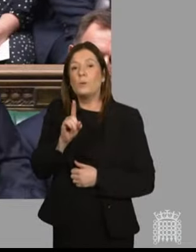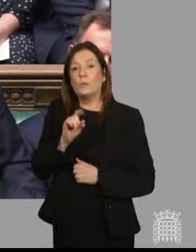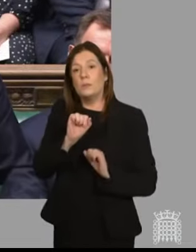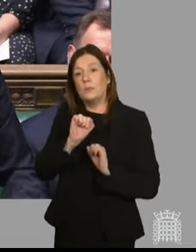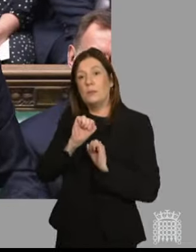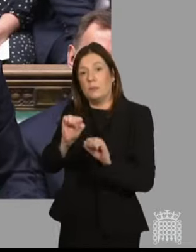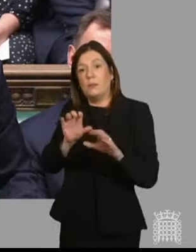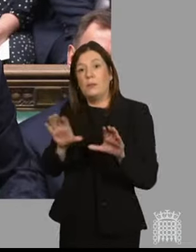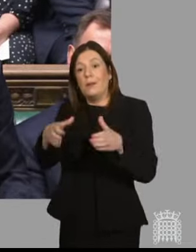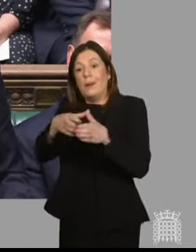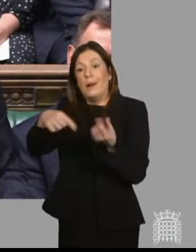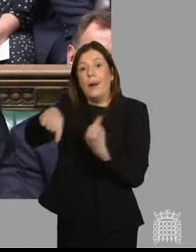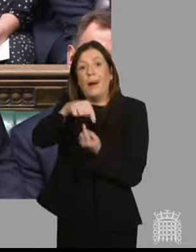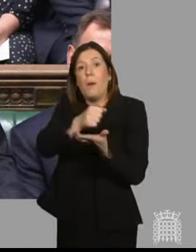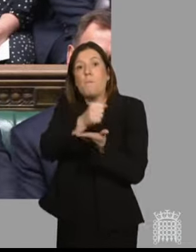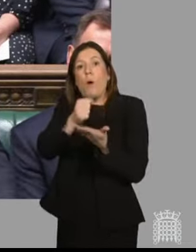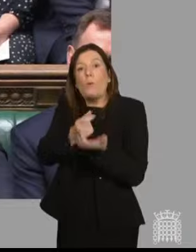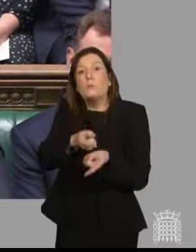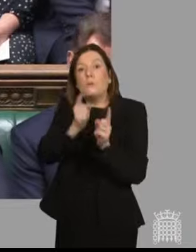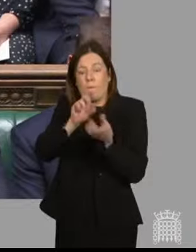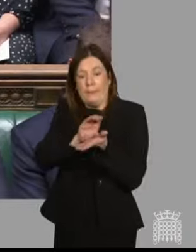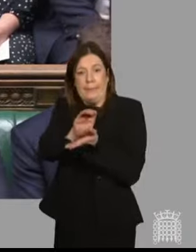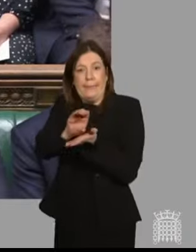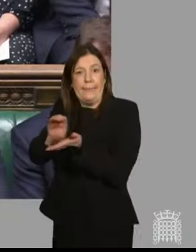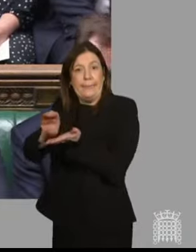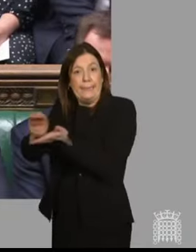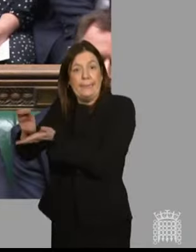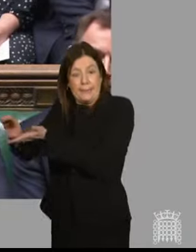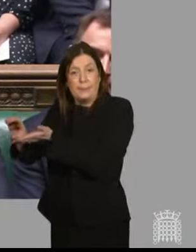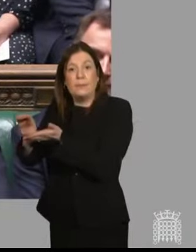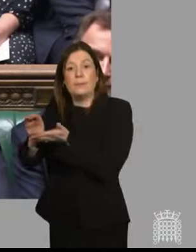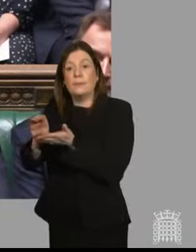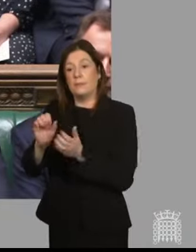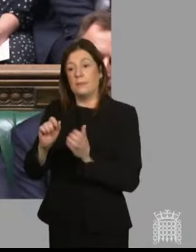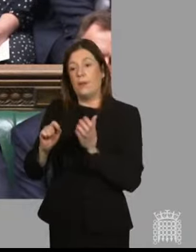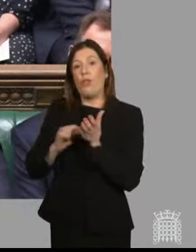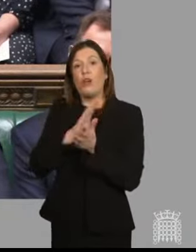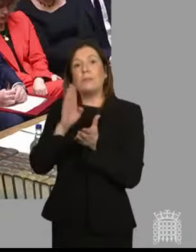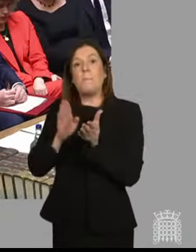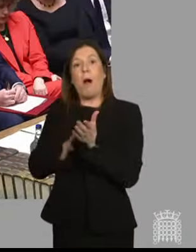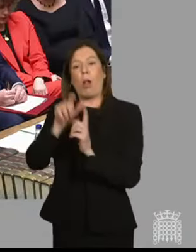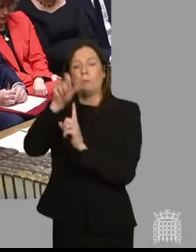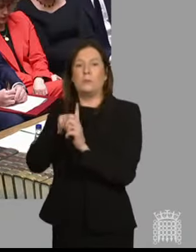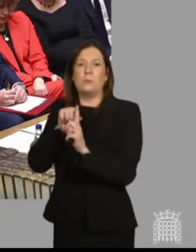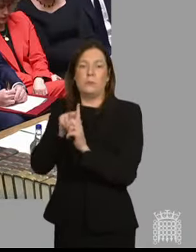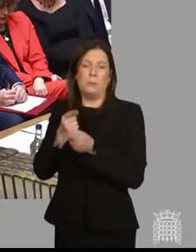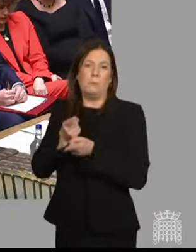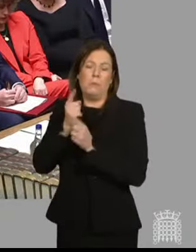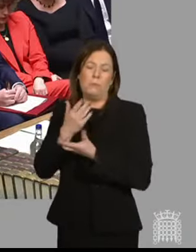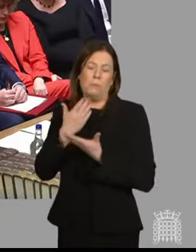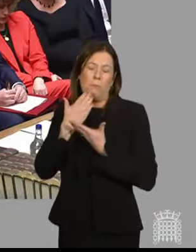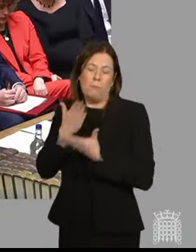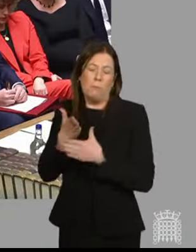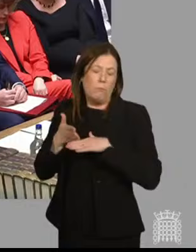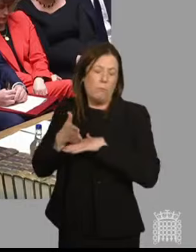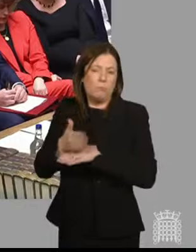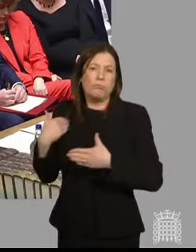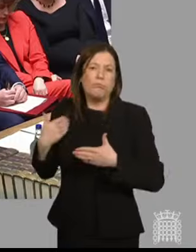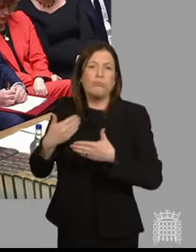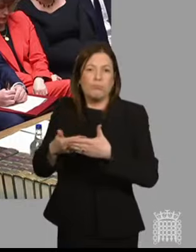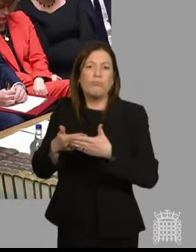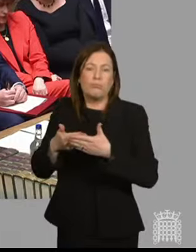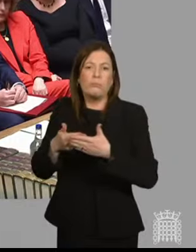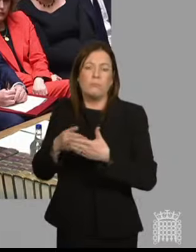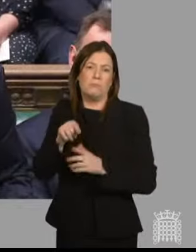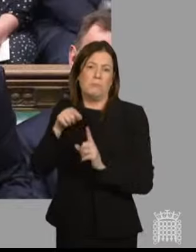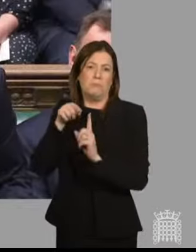friend, the member for Thirsk and Malton, for all his hard work on this issue. He will set out more details to the House shortly. We will make